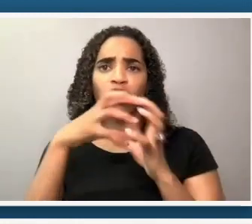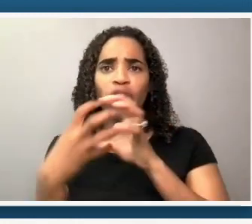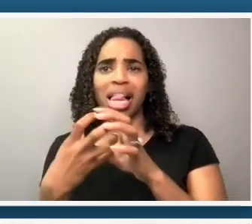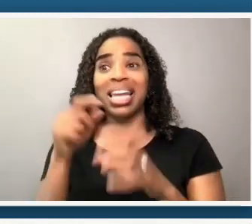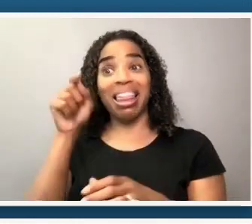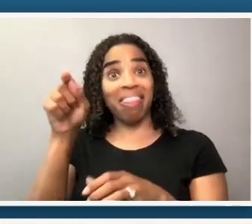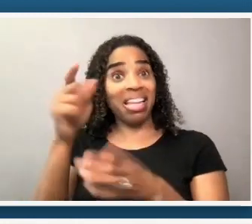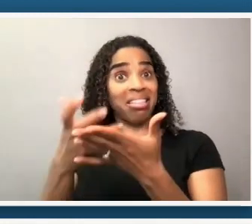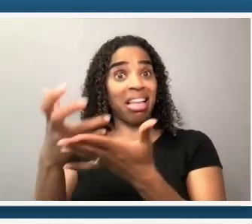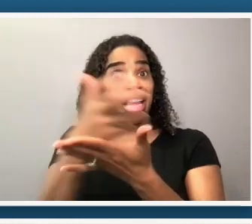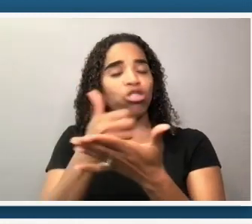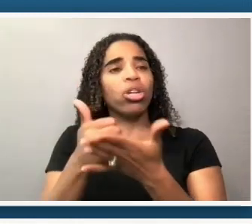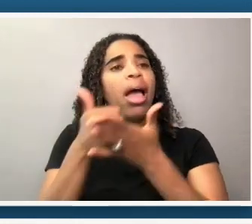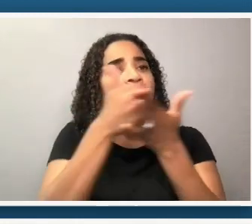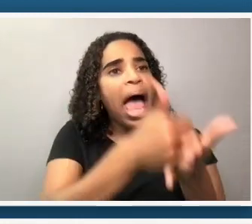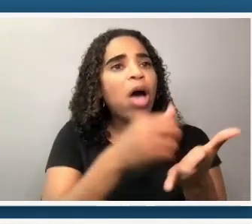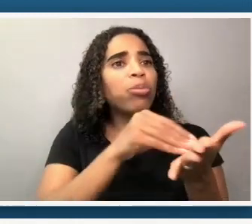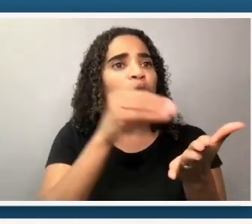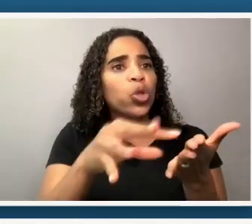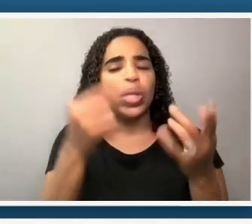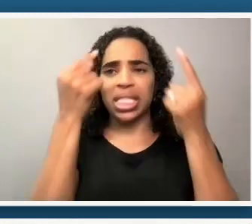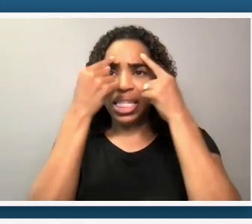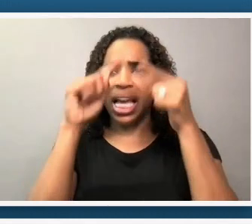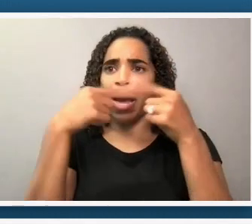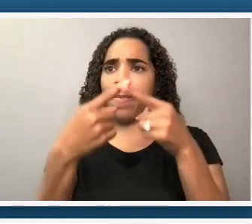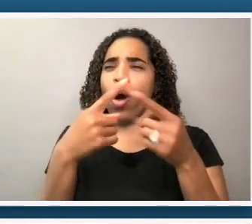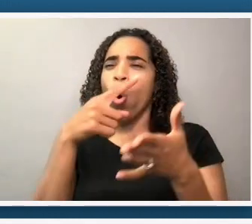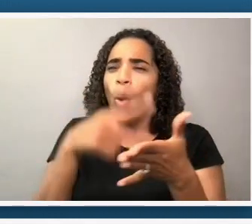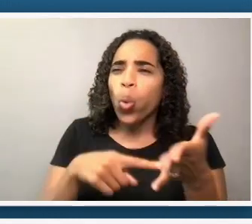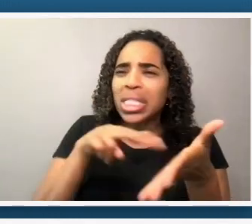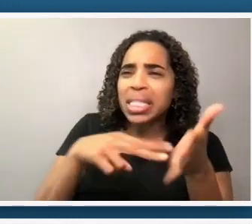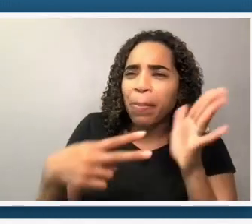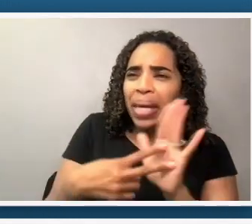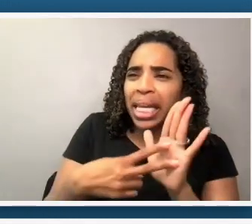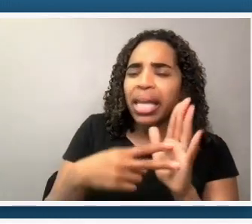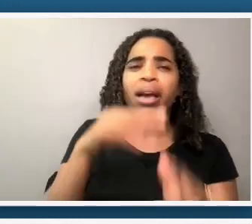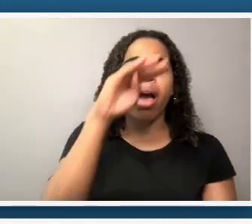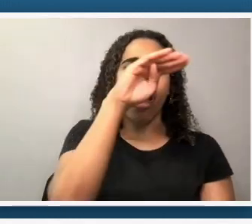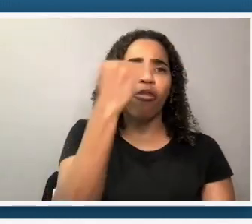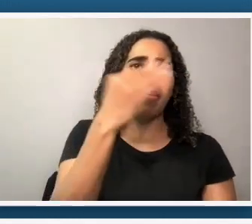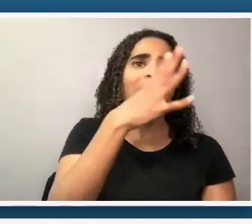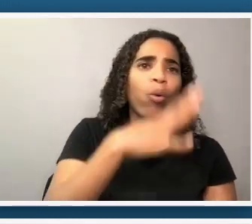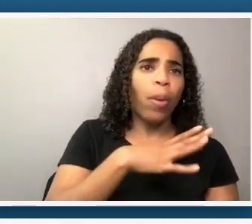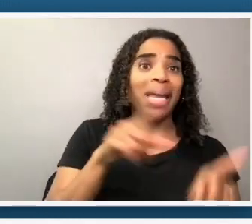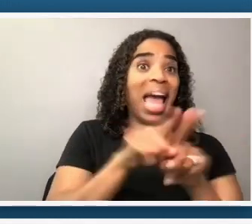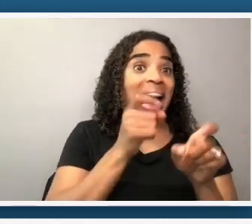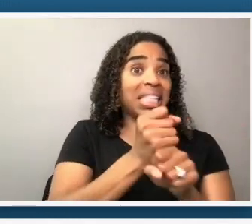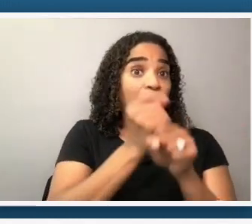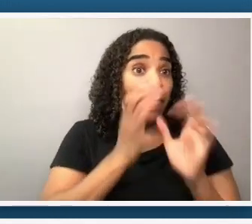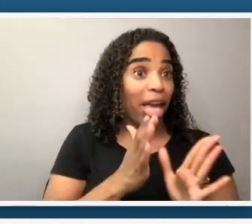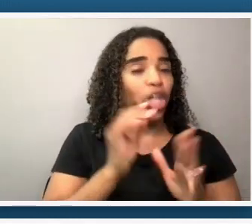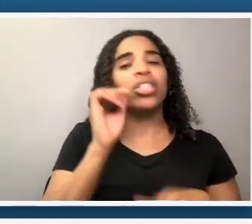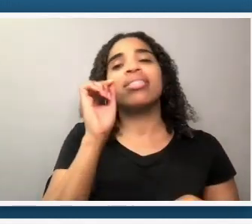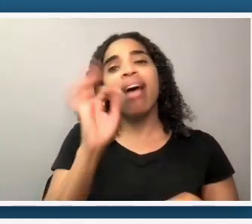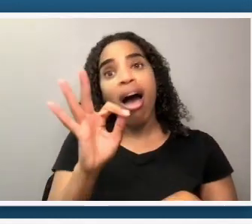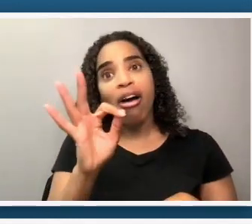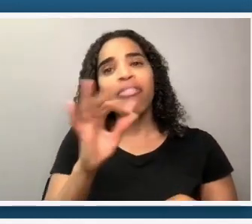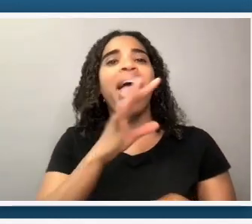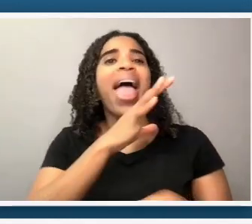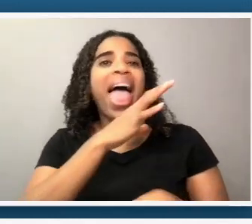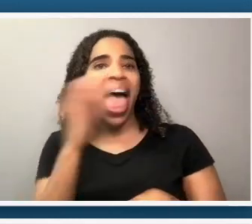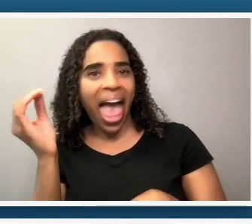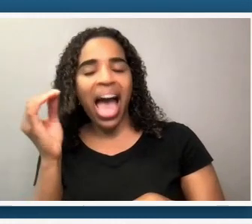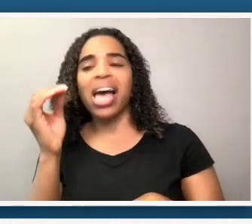designed to help students construct meaning around the intersection of Black women as makers of and subjects